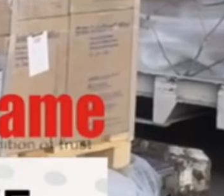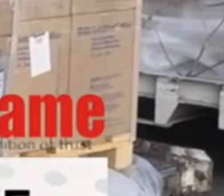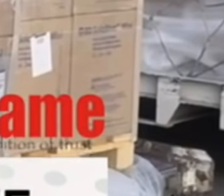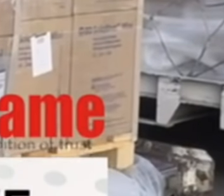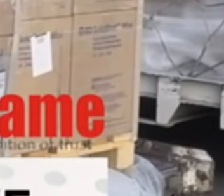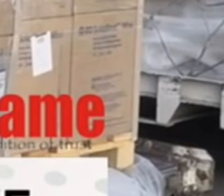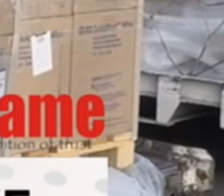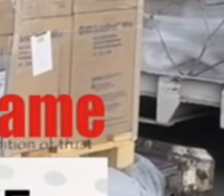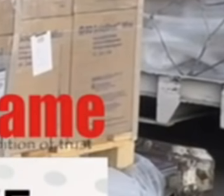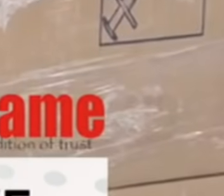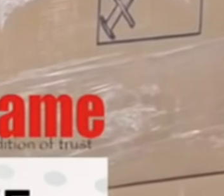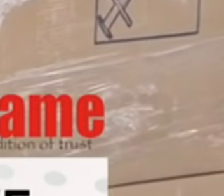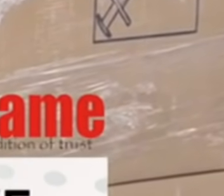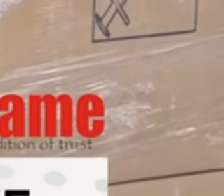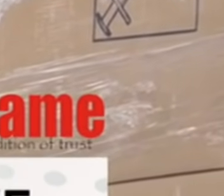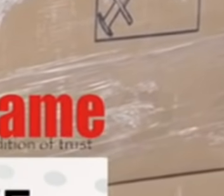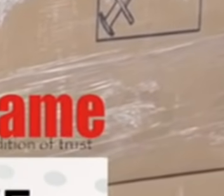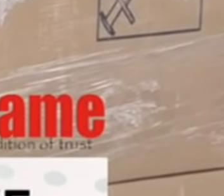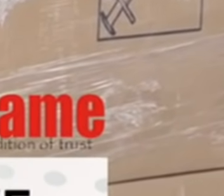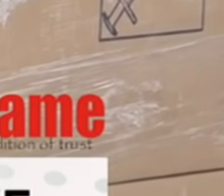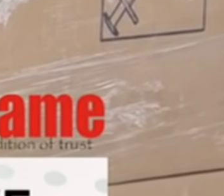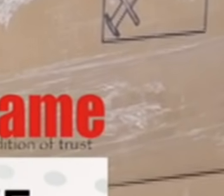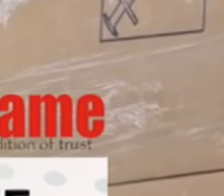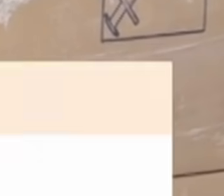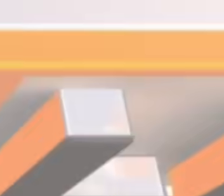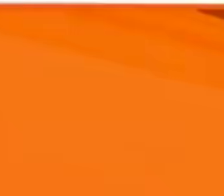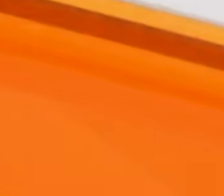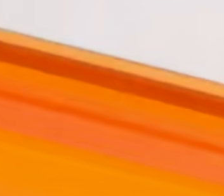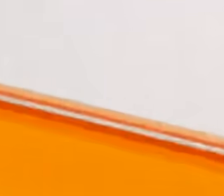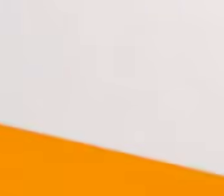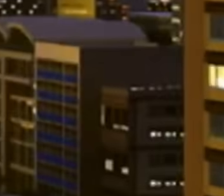syringes arrives in the country.